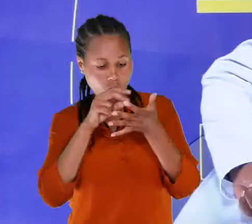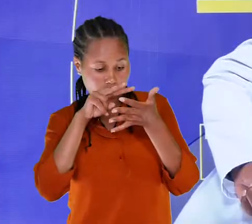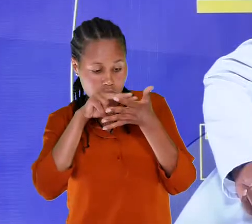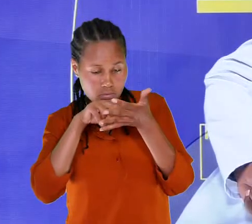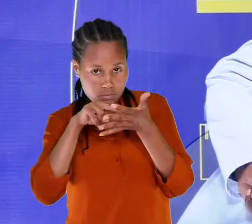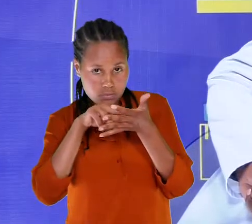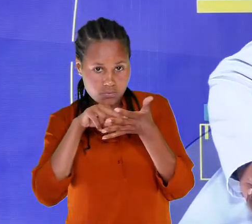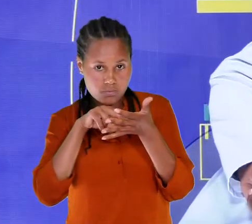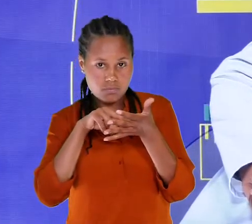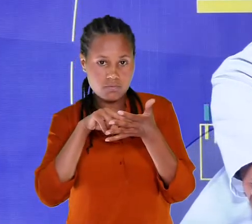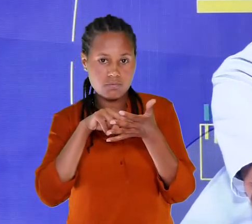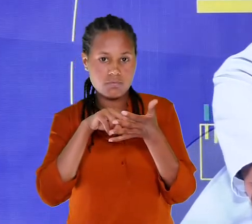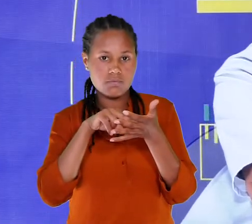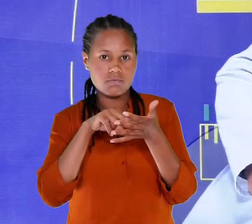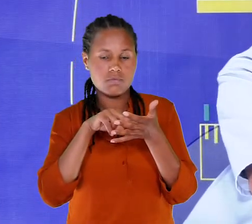studies.